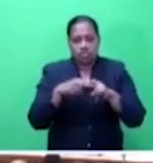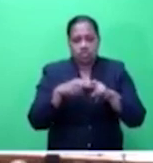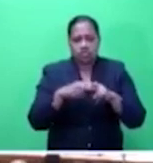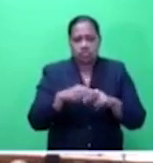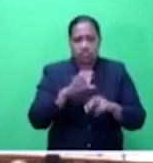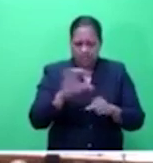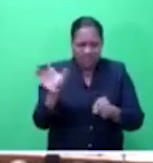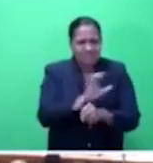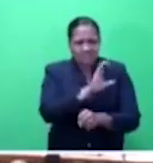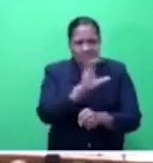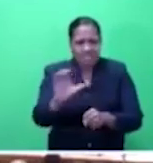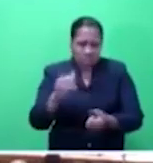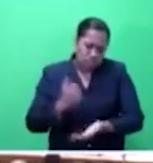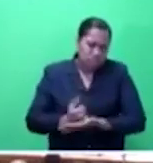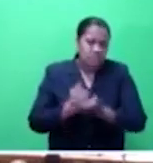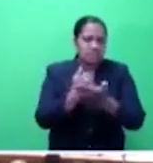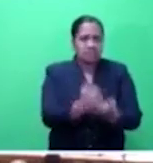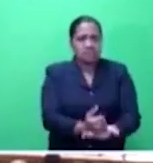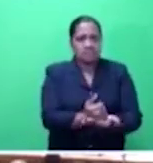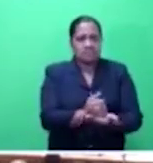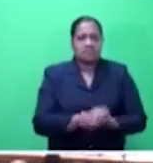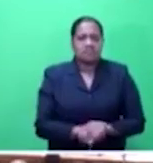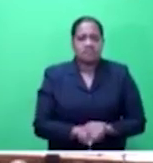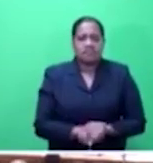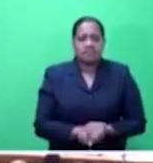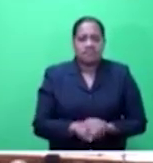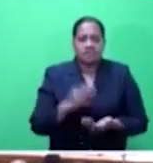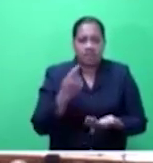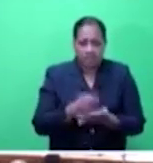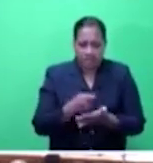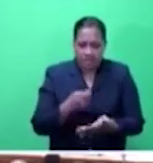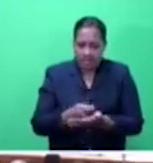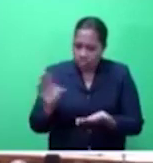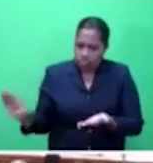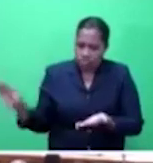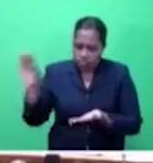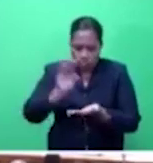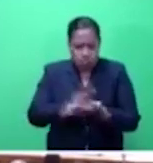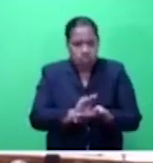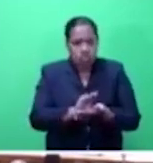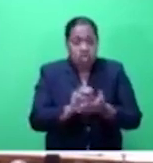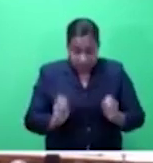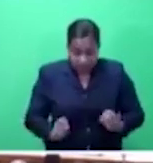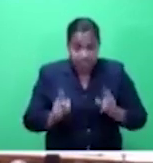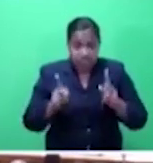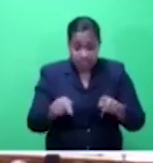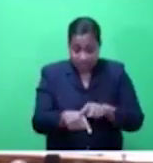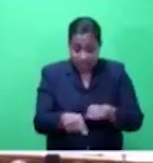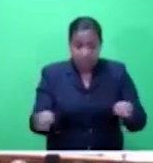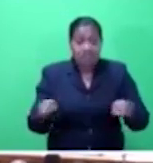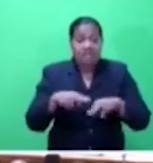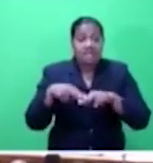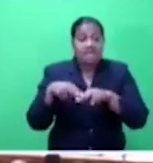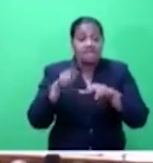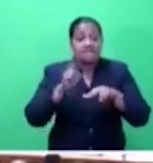medium businesses with immediate equity injections and refinancing opportunities. This will be managed through the Fiji Development Bank. In